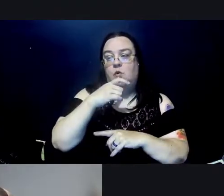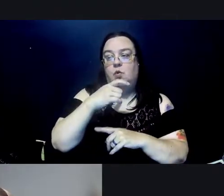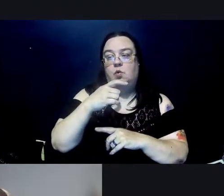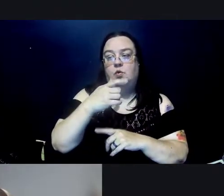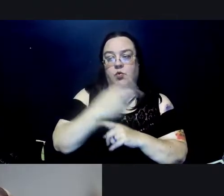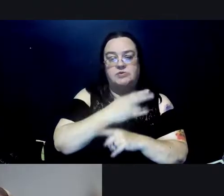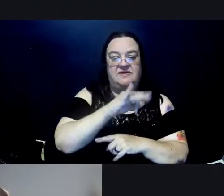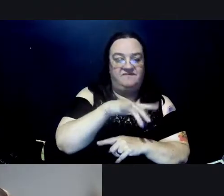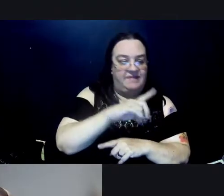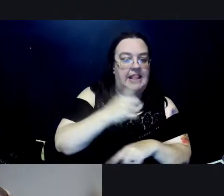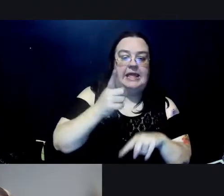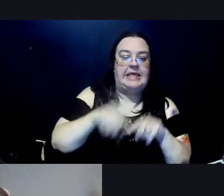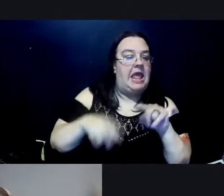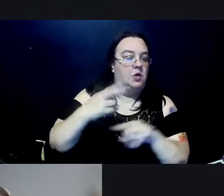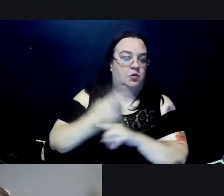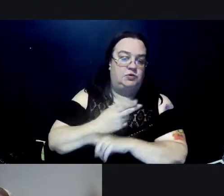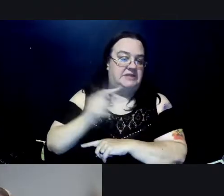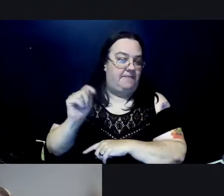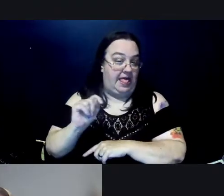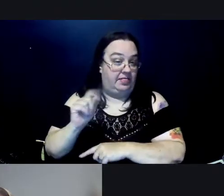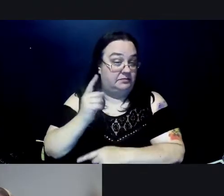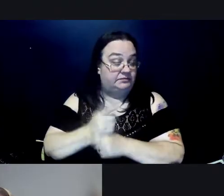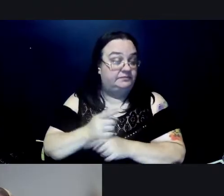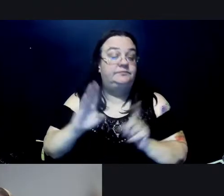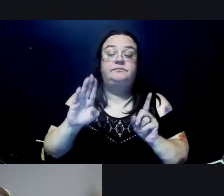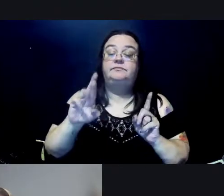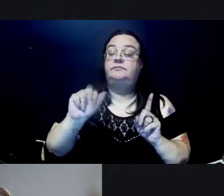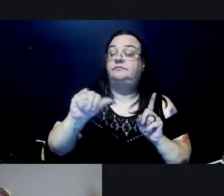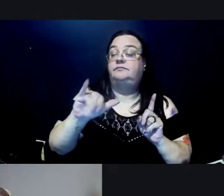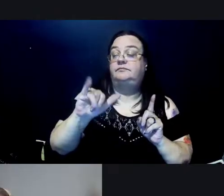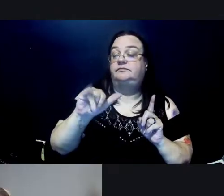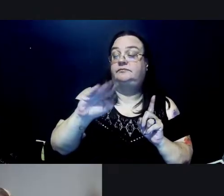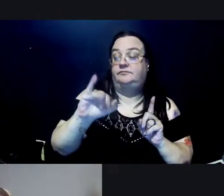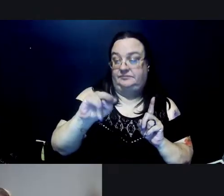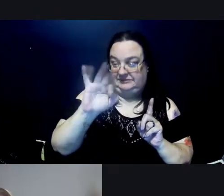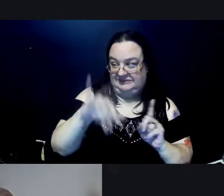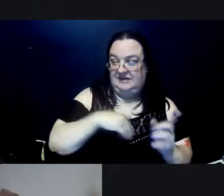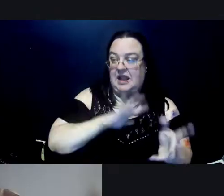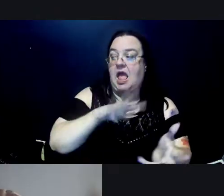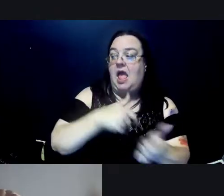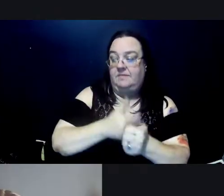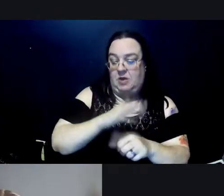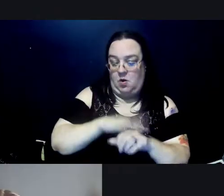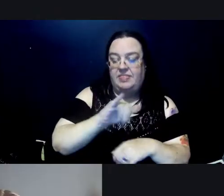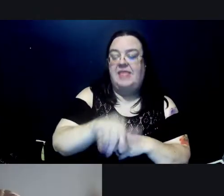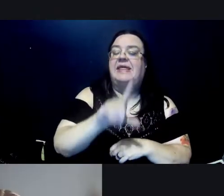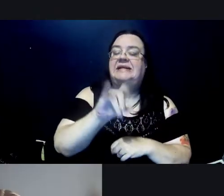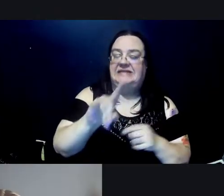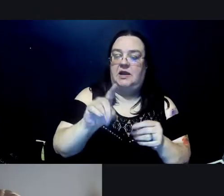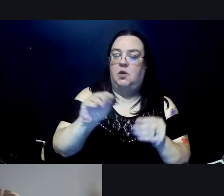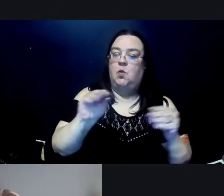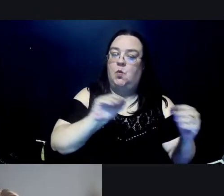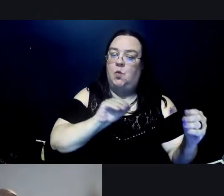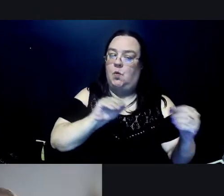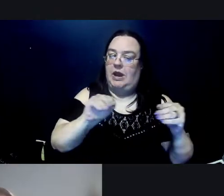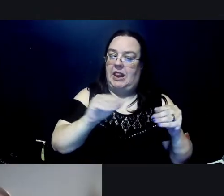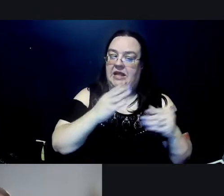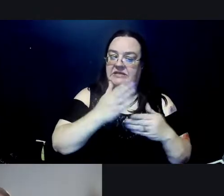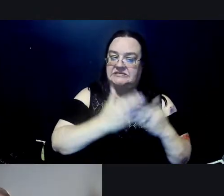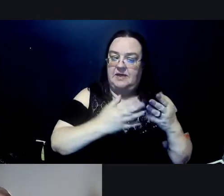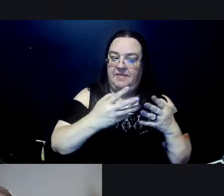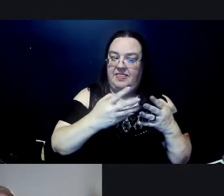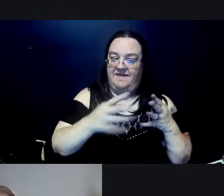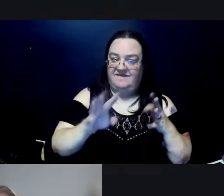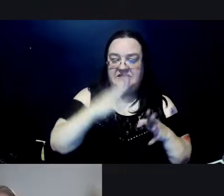correct? Correct. Well, if I may update on that, they did realign some of the fencing. You'll notice that the front gate